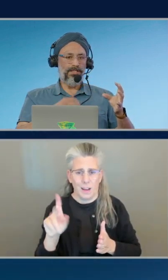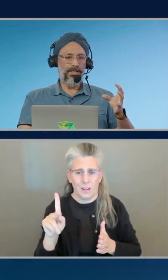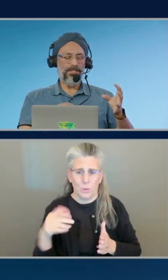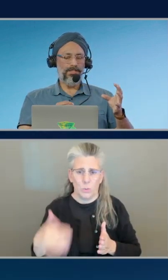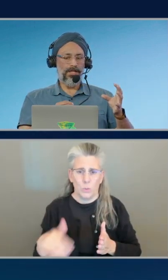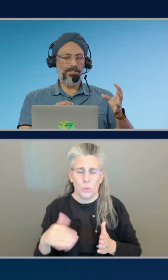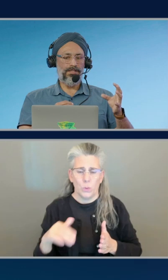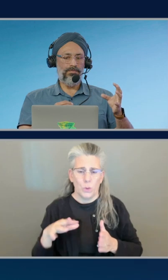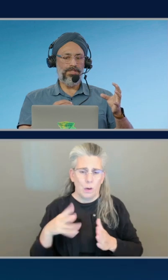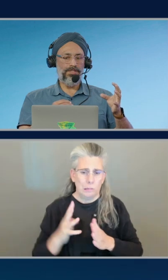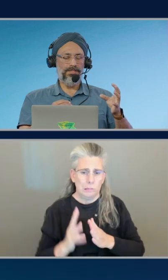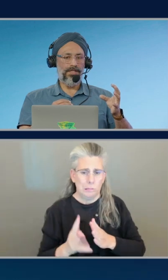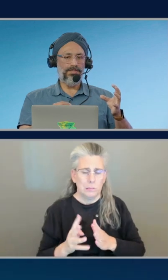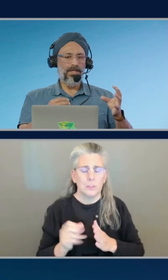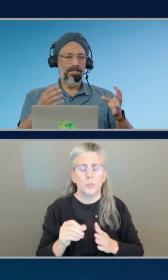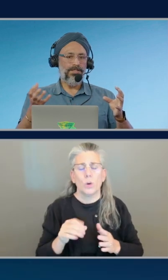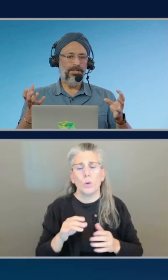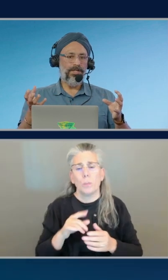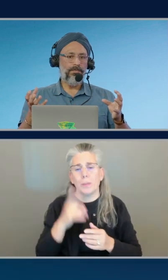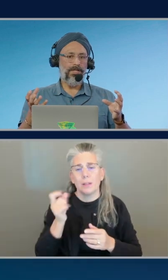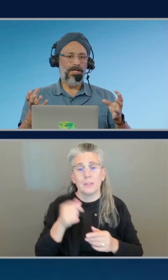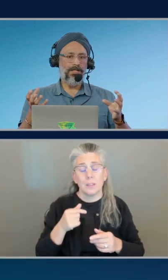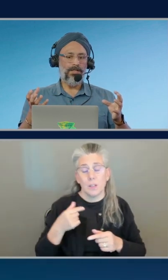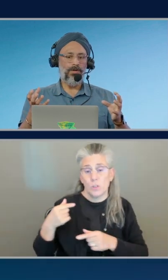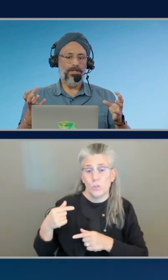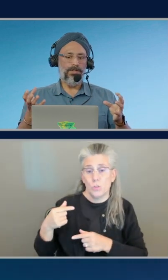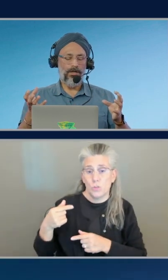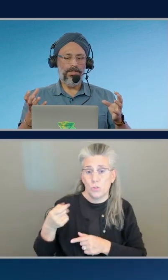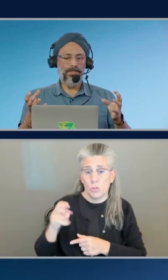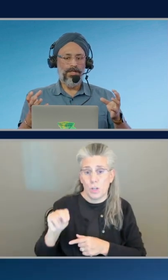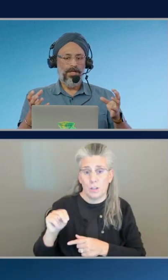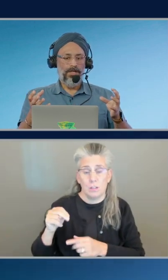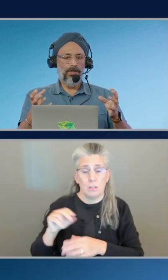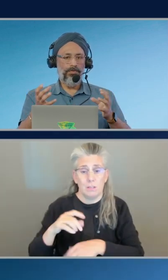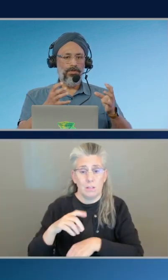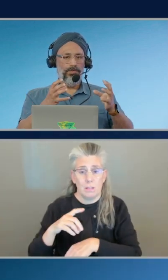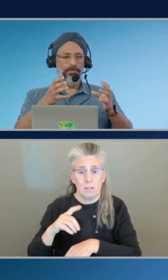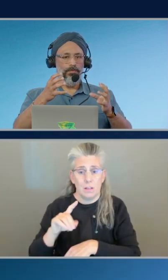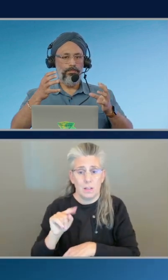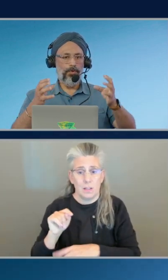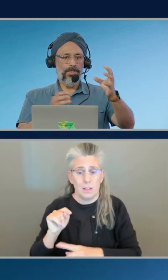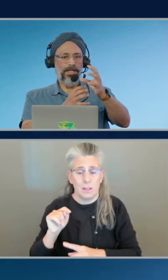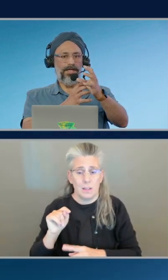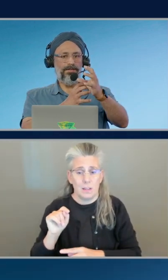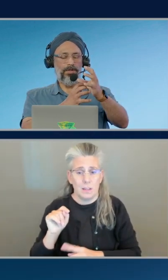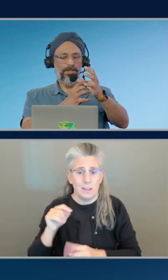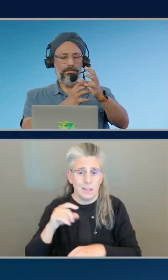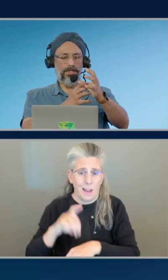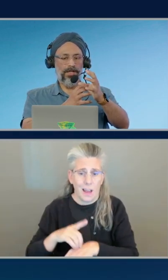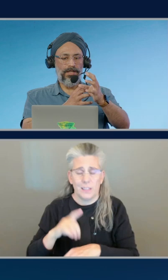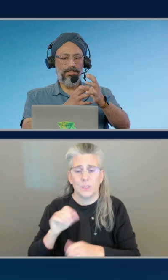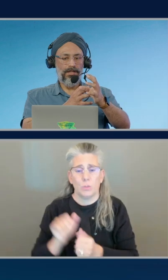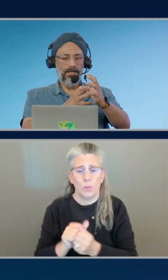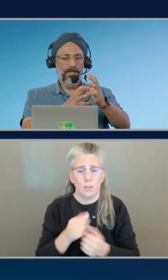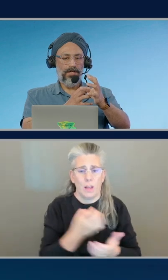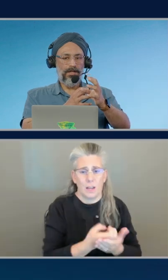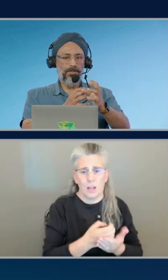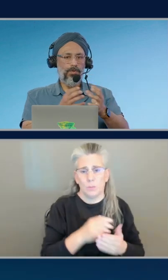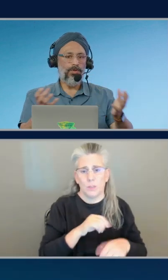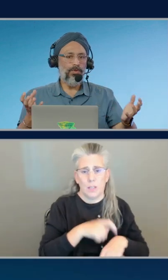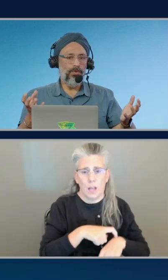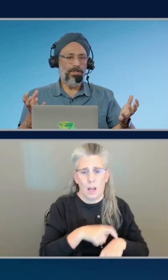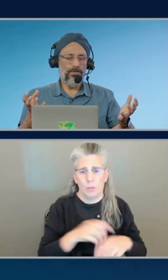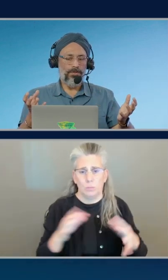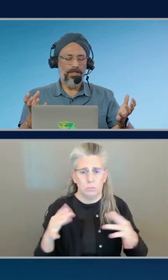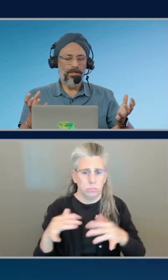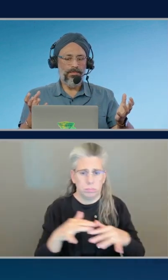a generation task, which just says, generate me an article on economics. Yeah. Now, if you put that request behind, you're